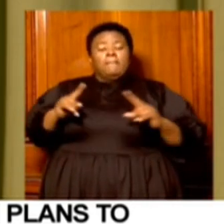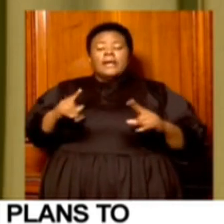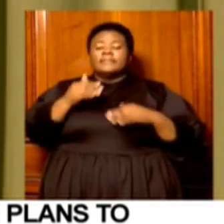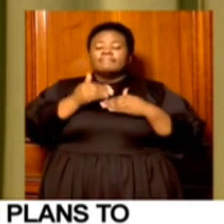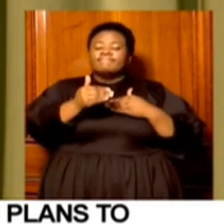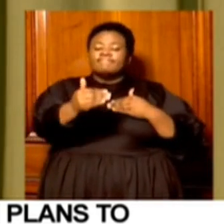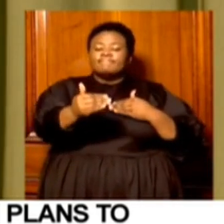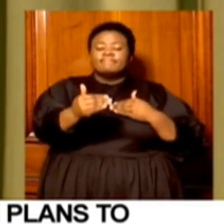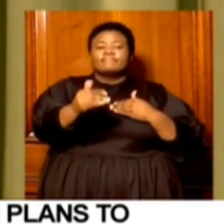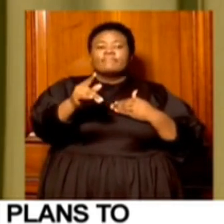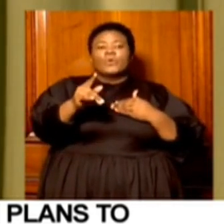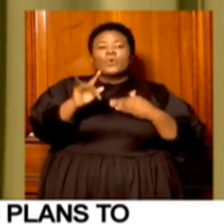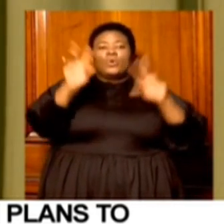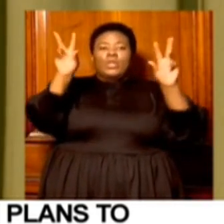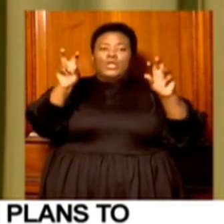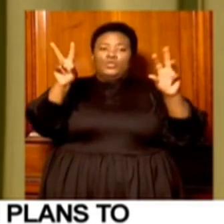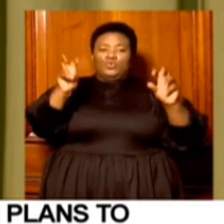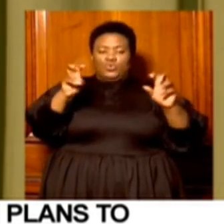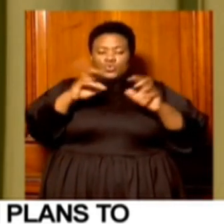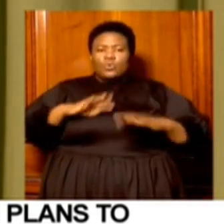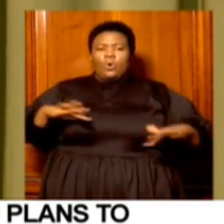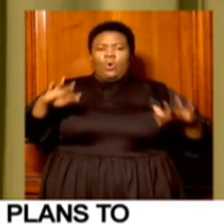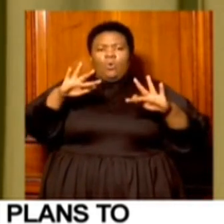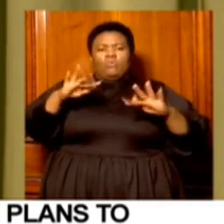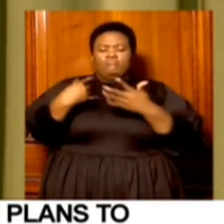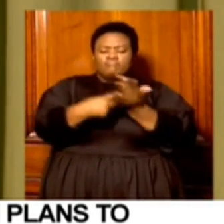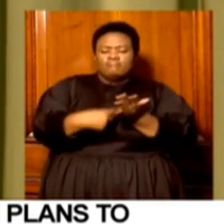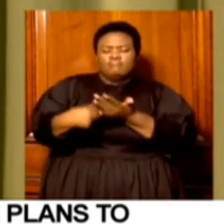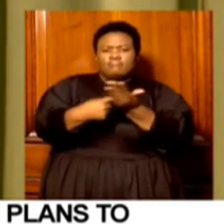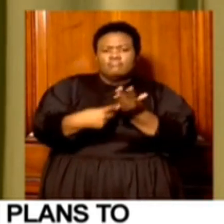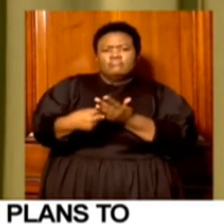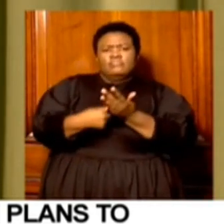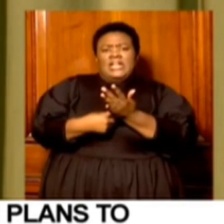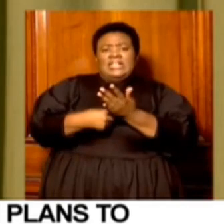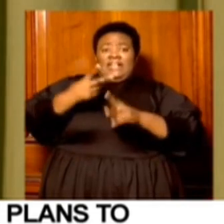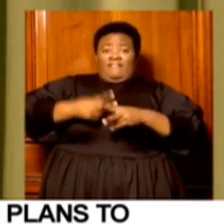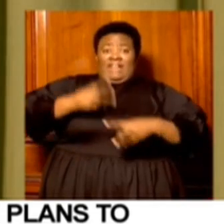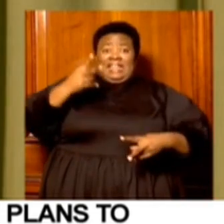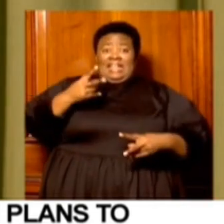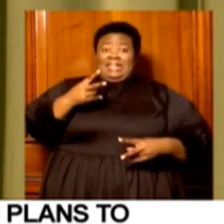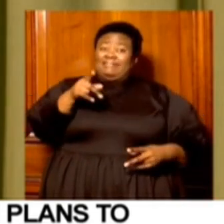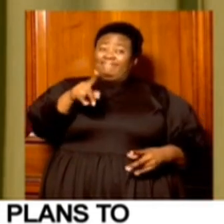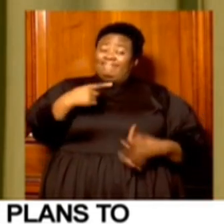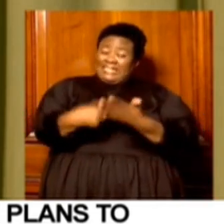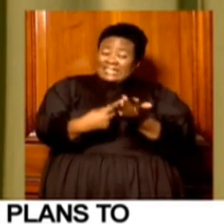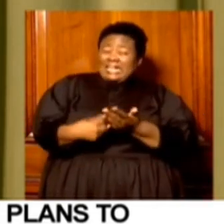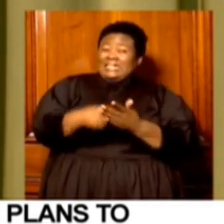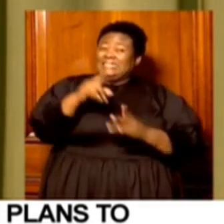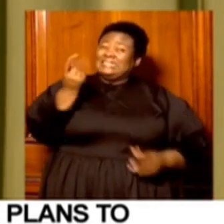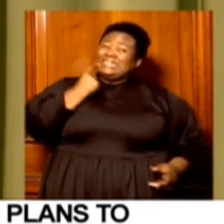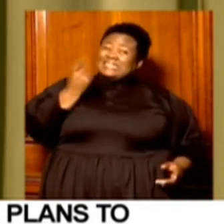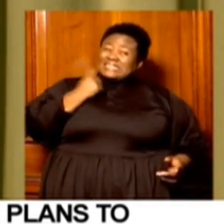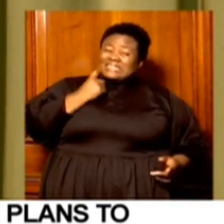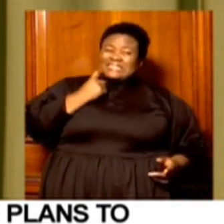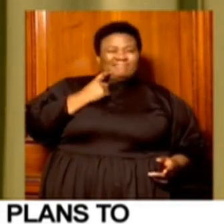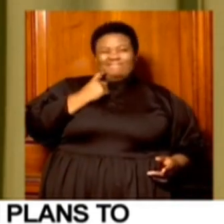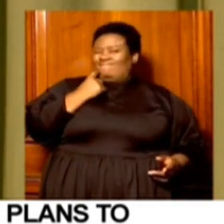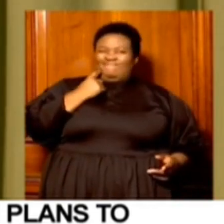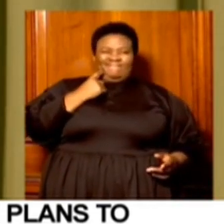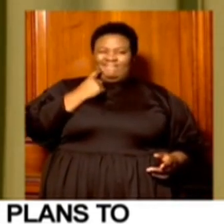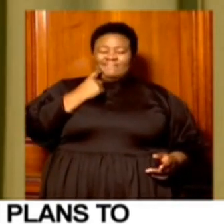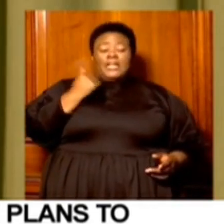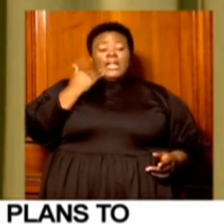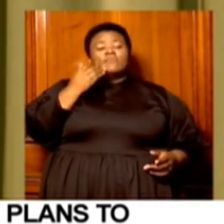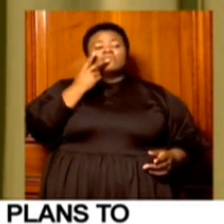discuss all these issues and finalize them. It's not an easy discussion if you have followed the taxi industry in our